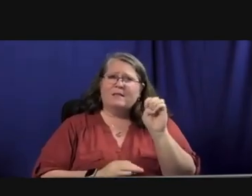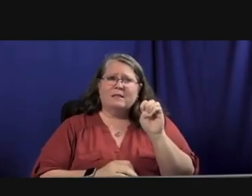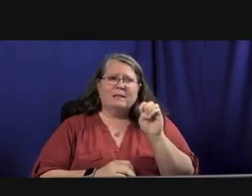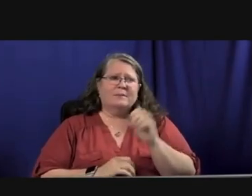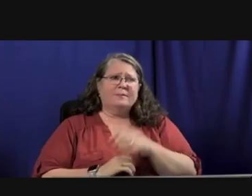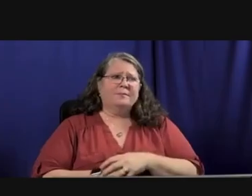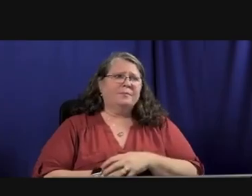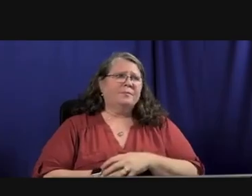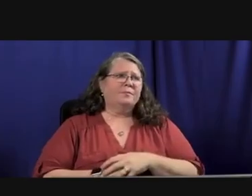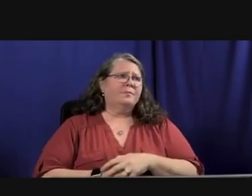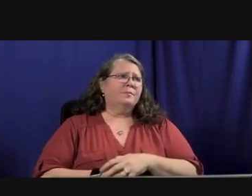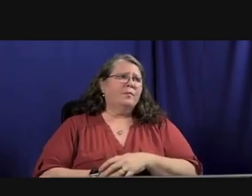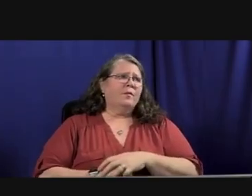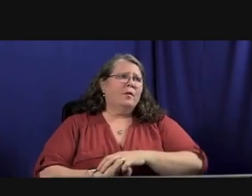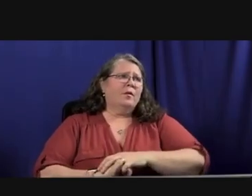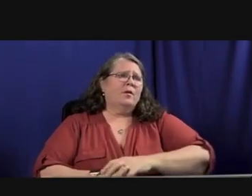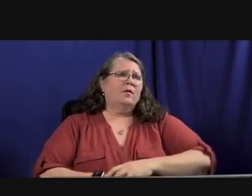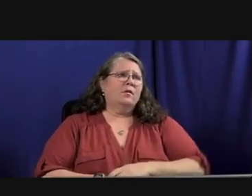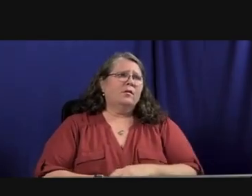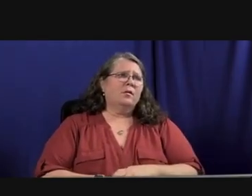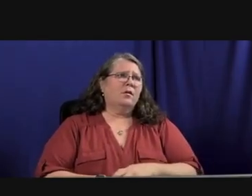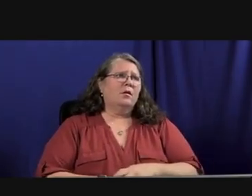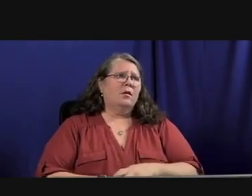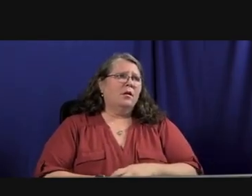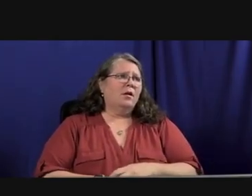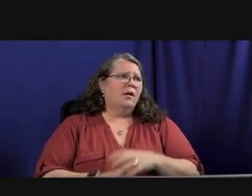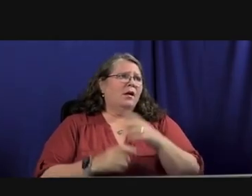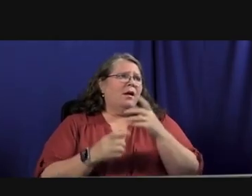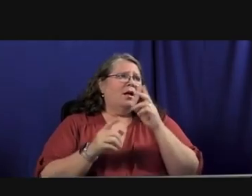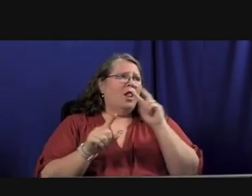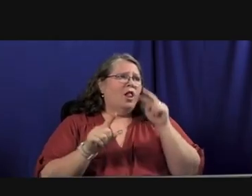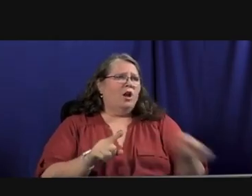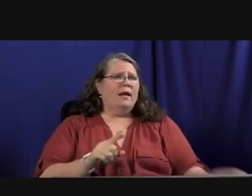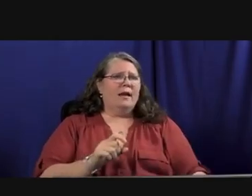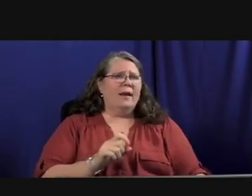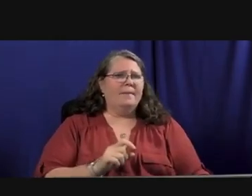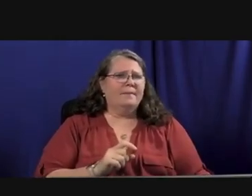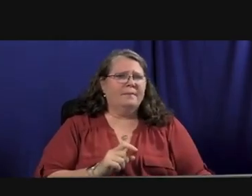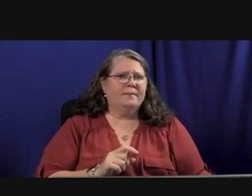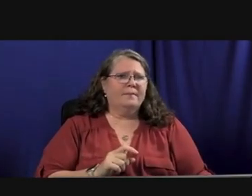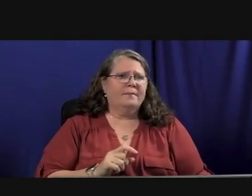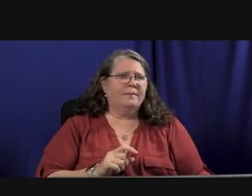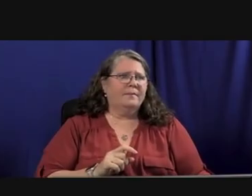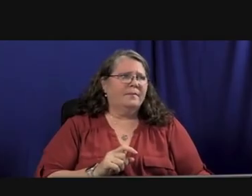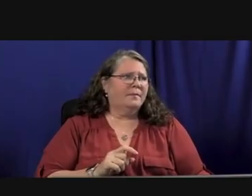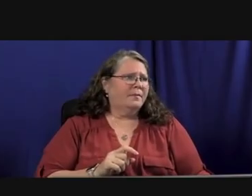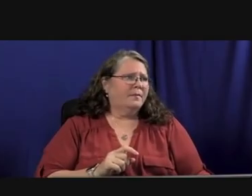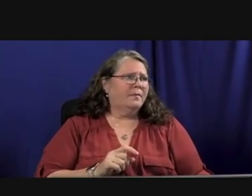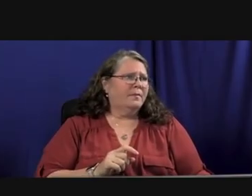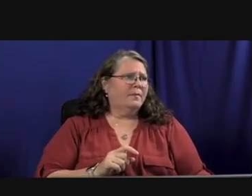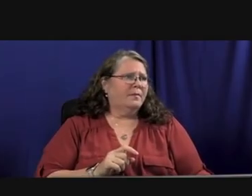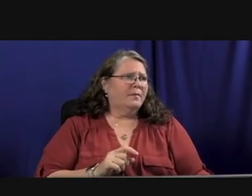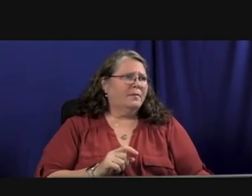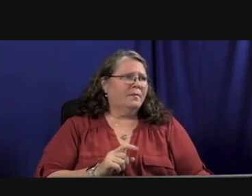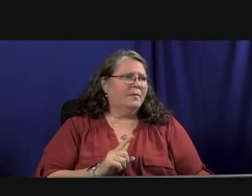a little bit for them to respond. That's pretty common for MSE that I see.